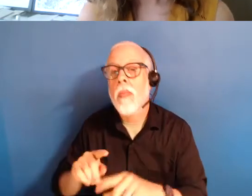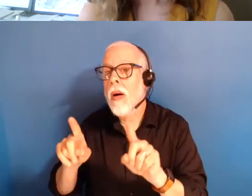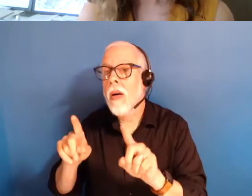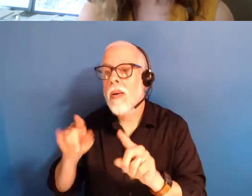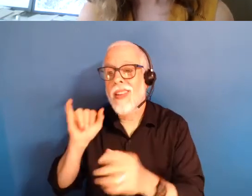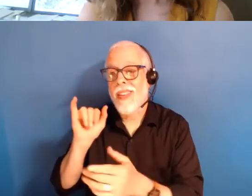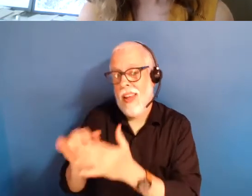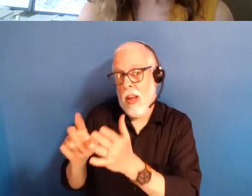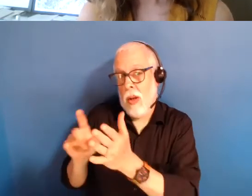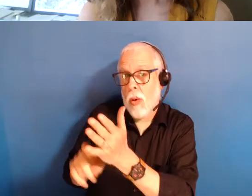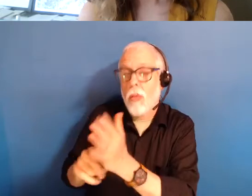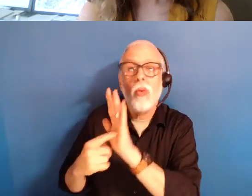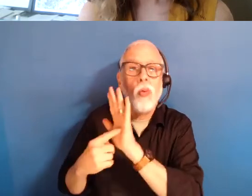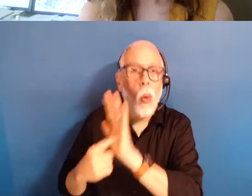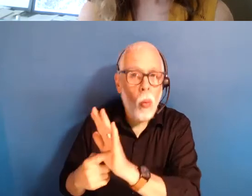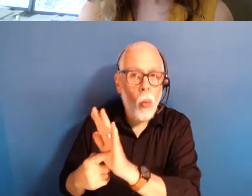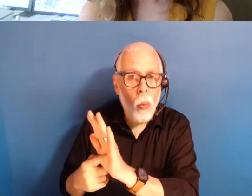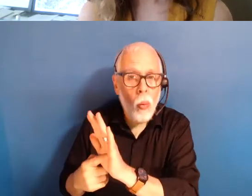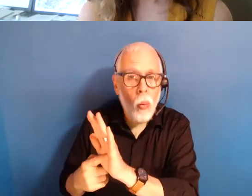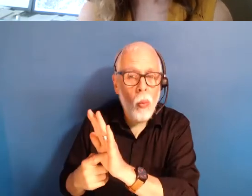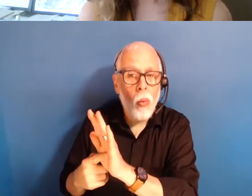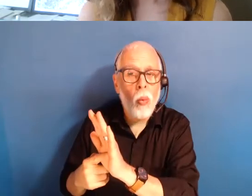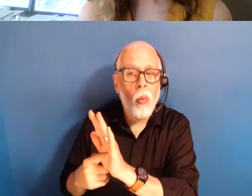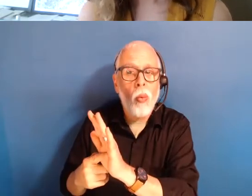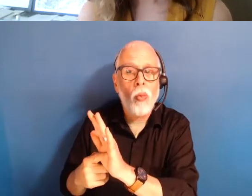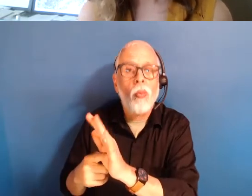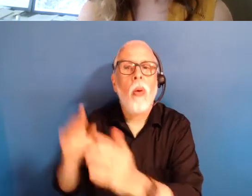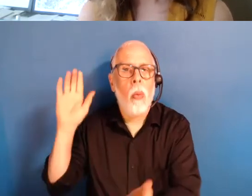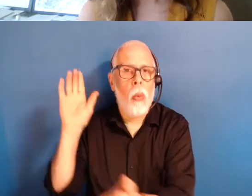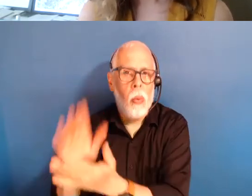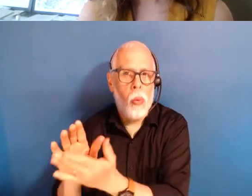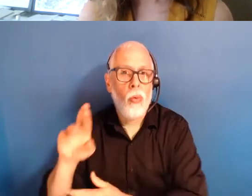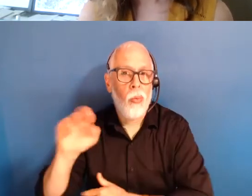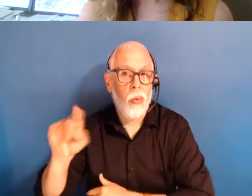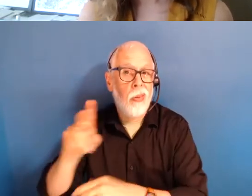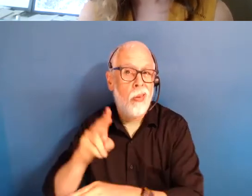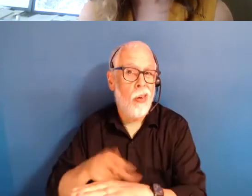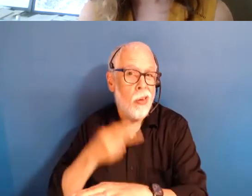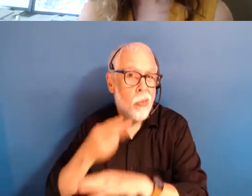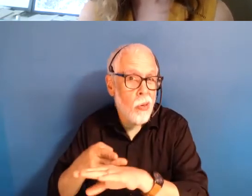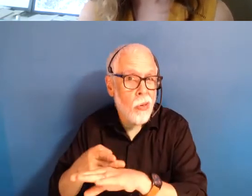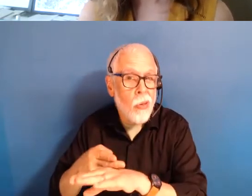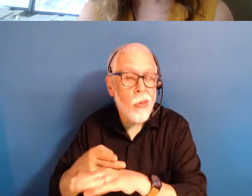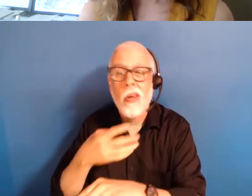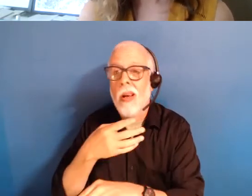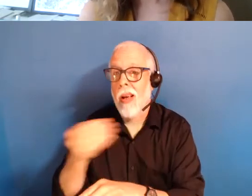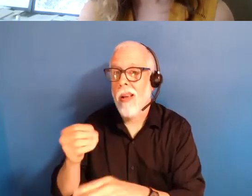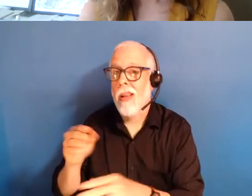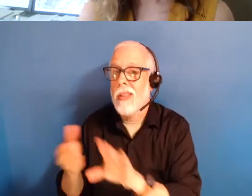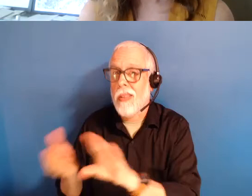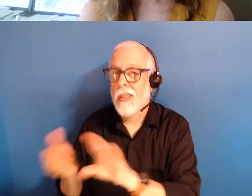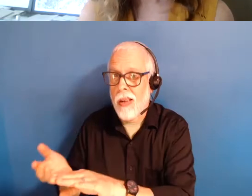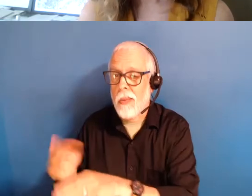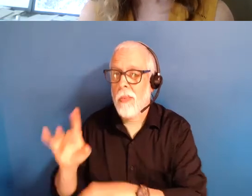study demonstrated that it can reduce your risk of hospitalization and death by